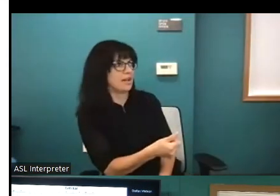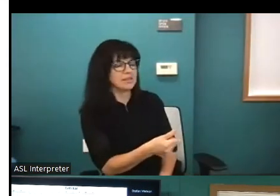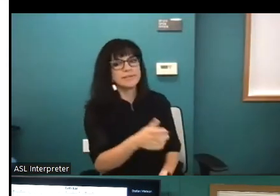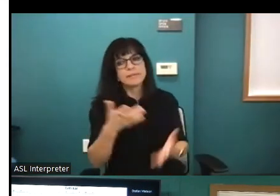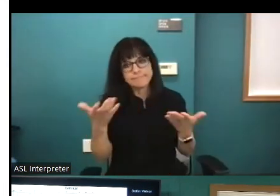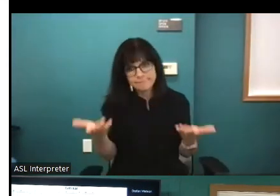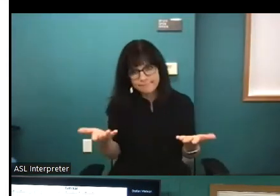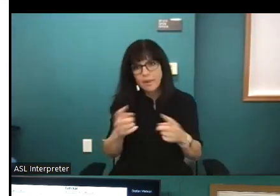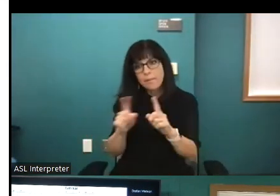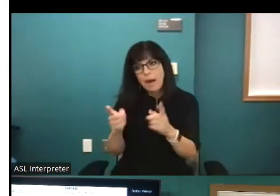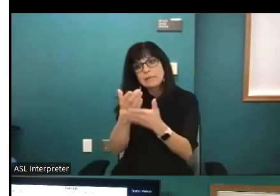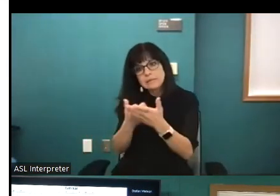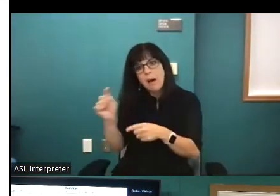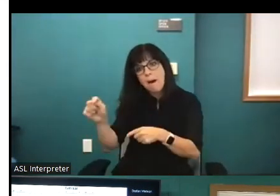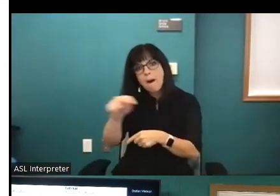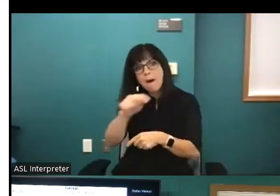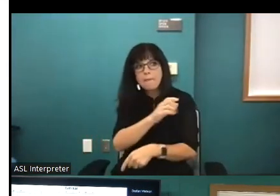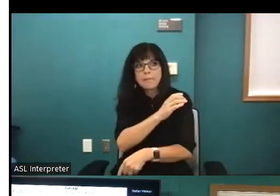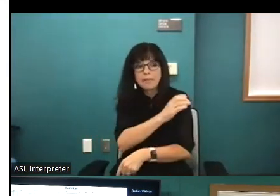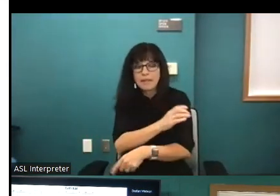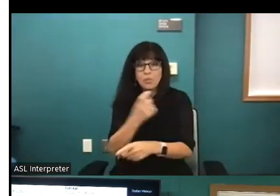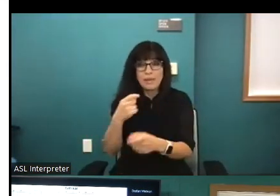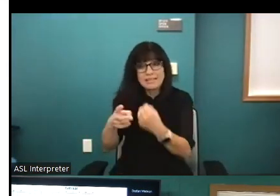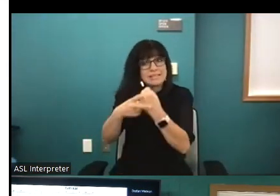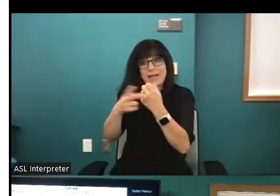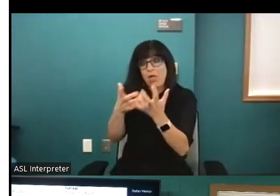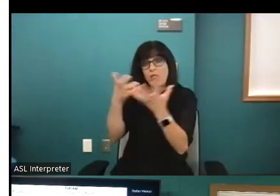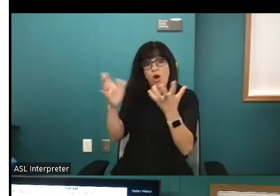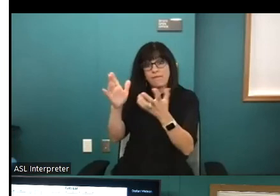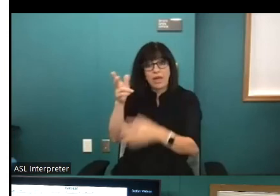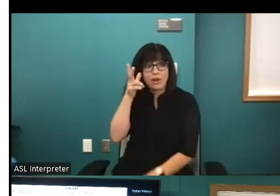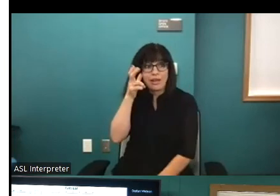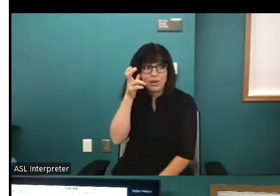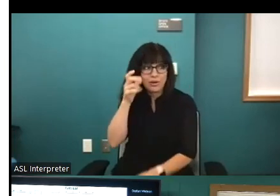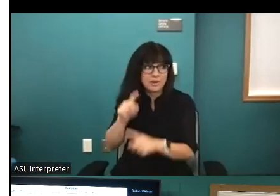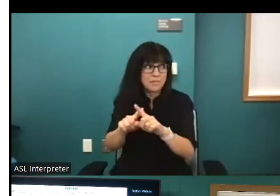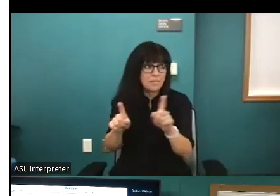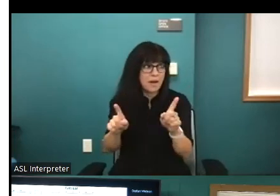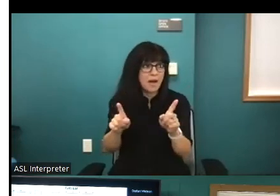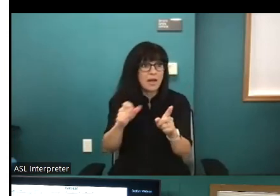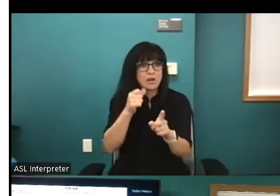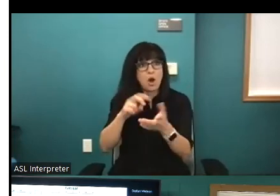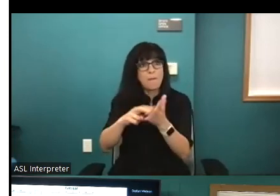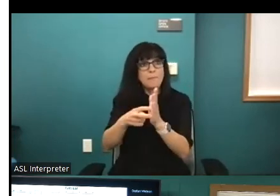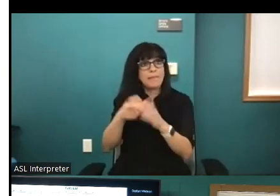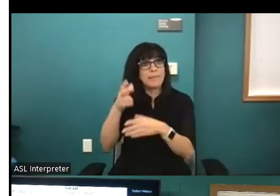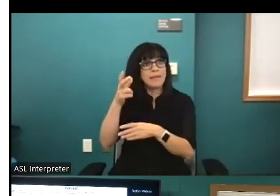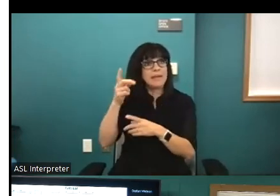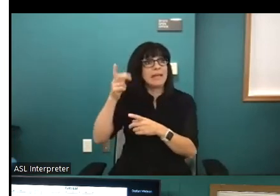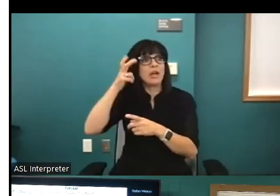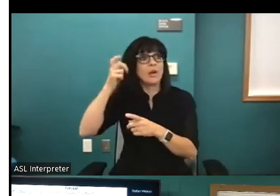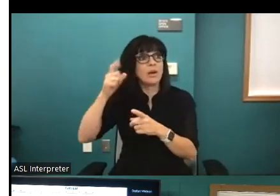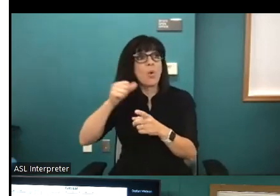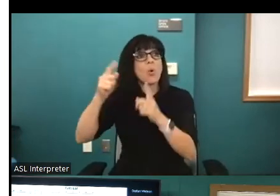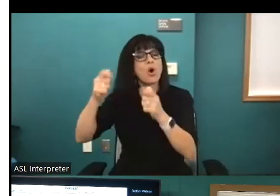there are those out there that, yeah, we can save a lot of hearing, but that's not to say that hearing's not gonna go by itself anyway